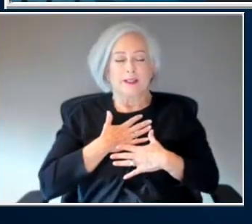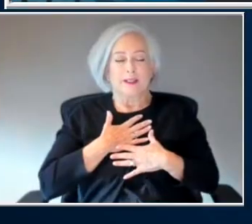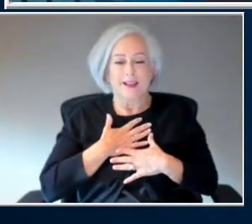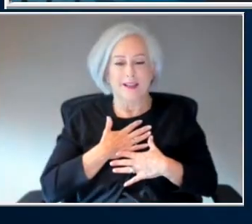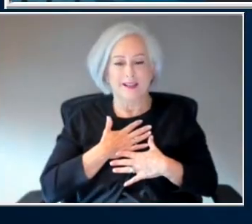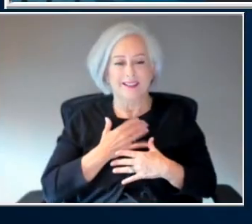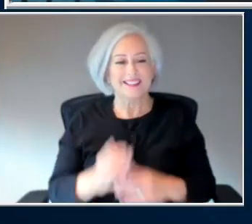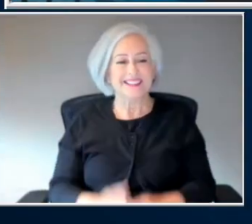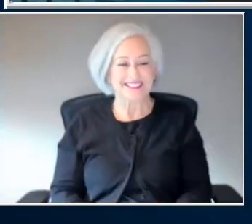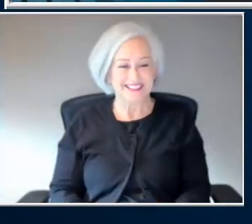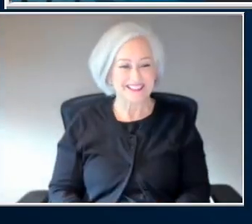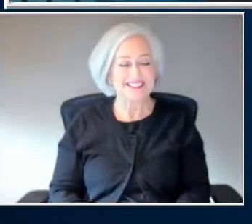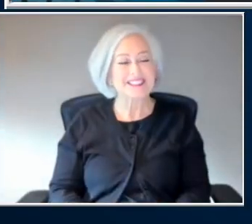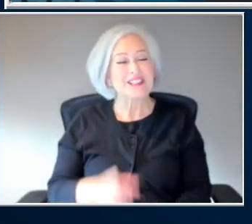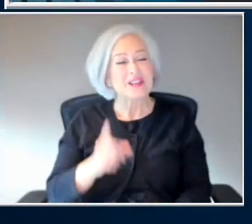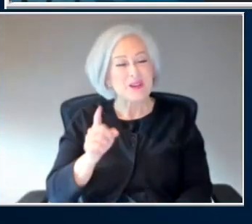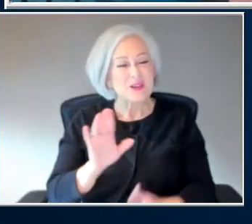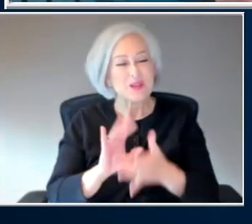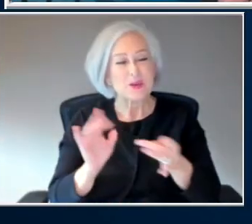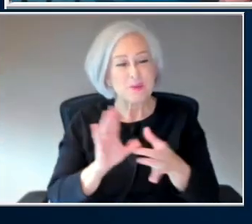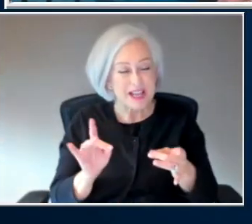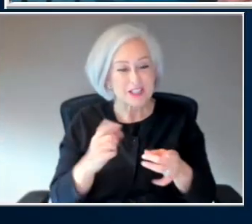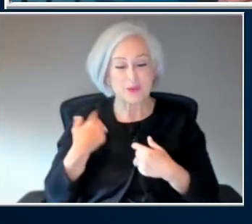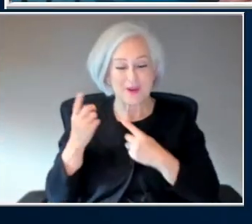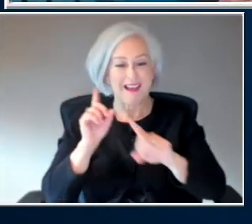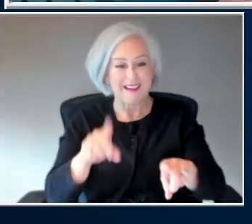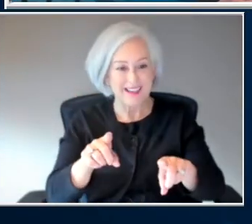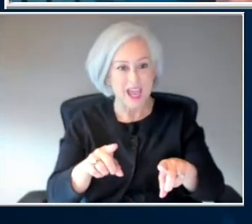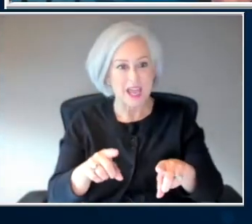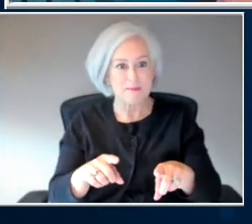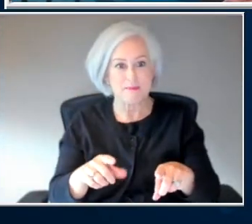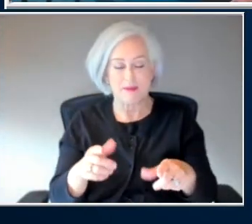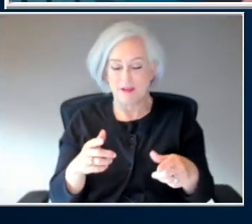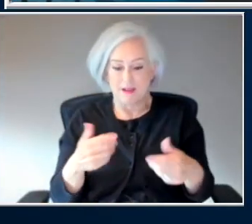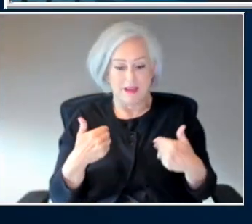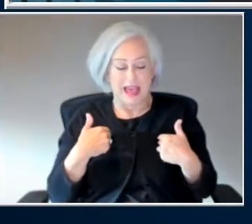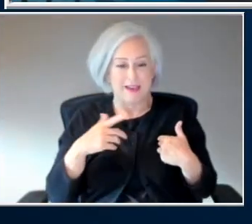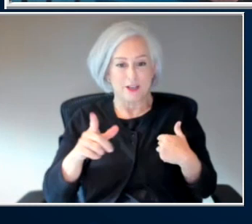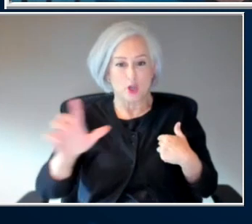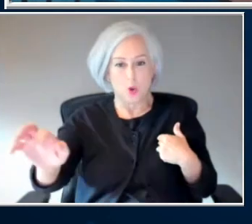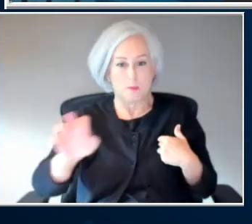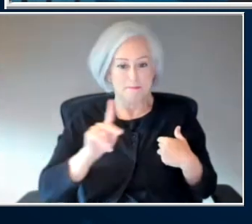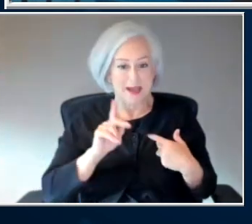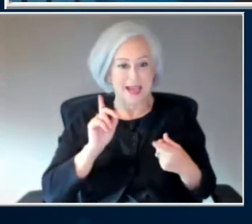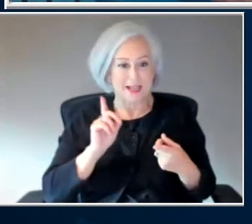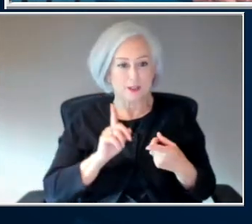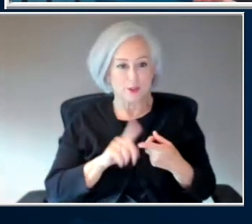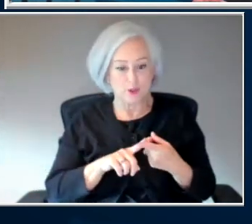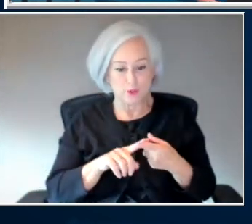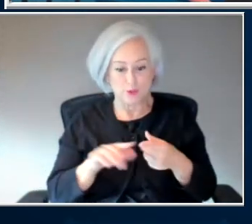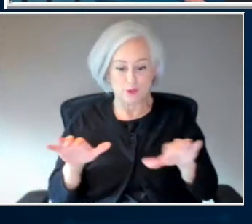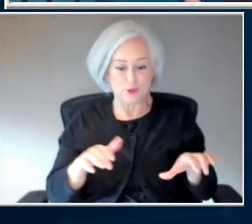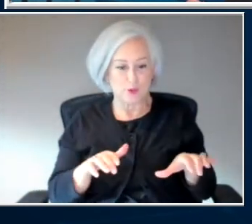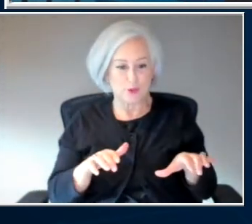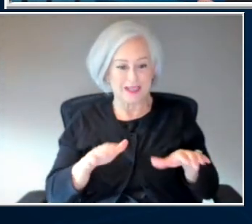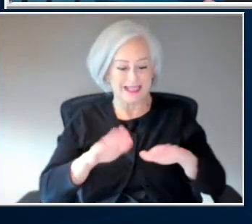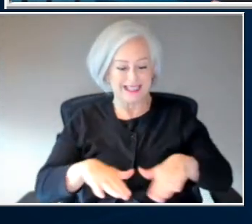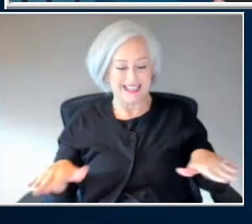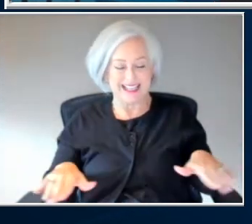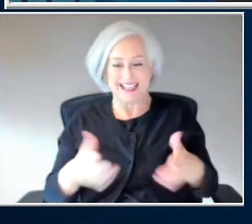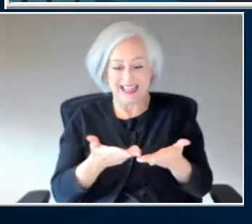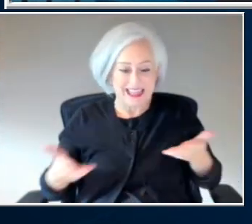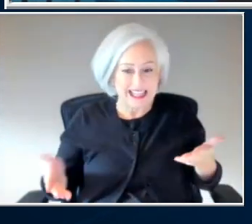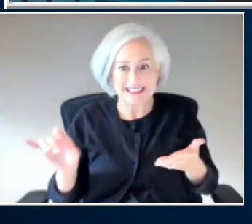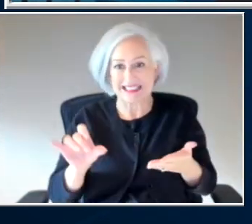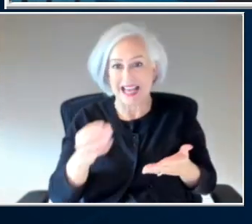you had mentioned when I stopped by, you said just having her back to doing something as toddlerish as just eating and having an